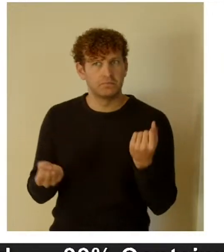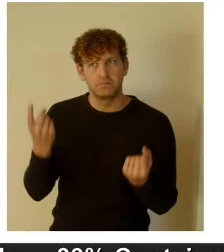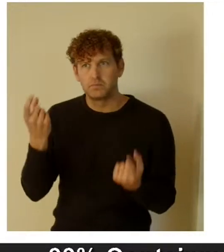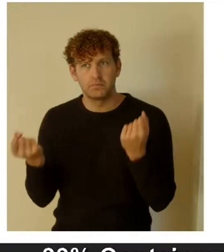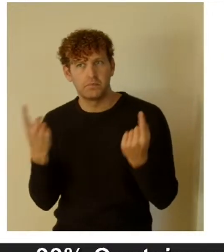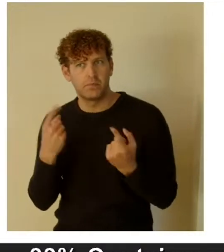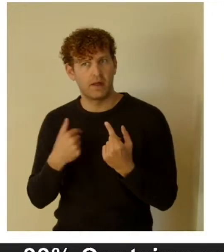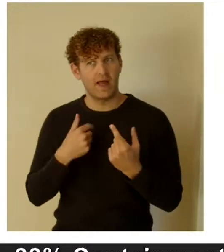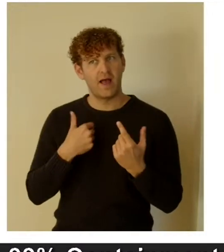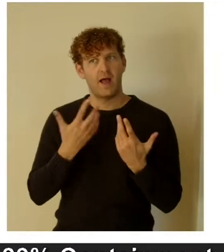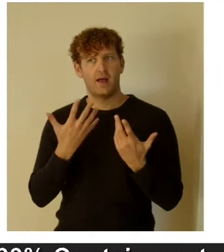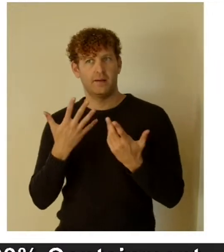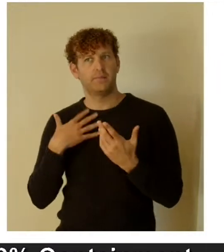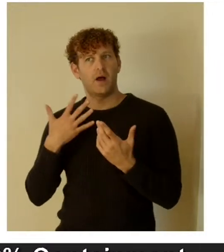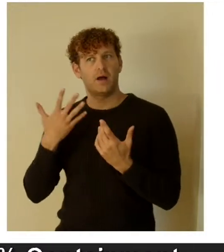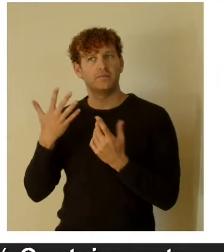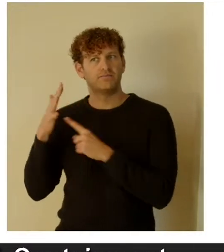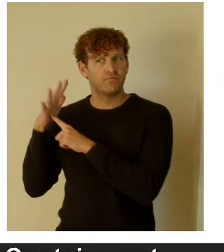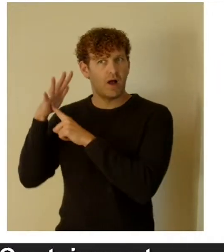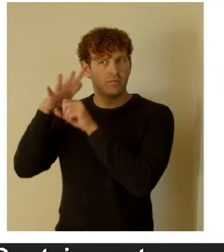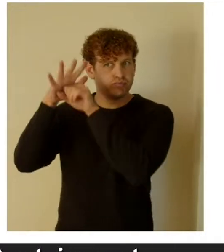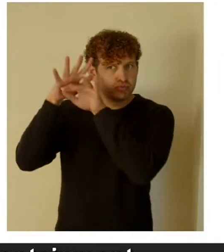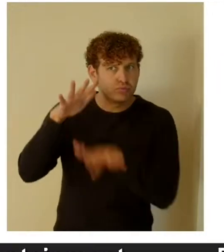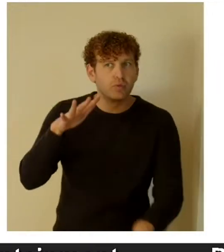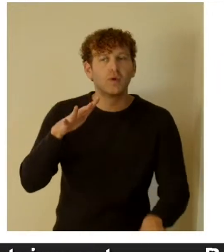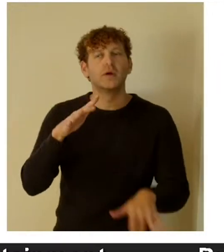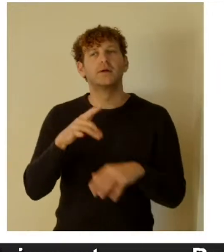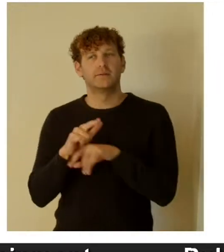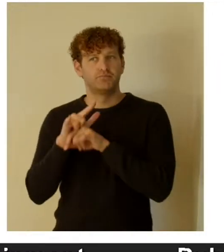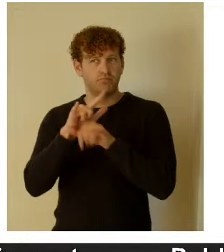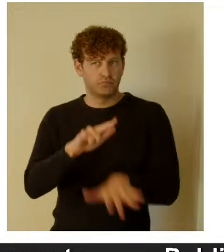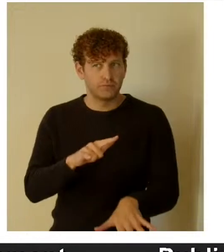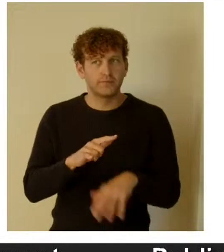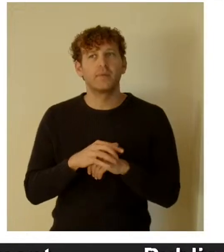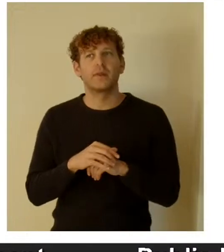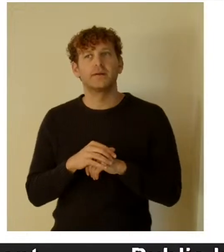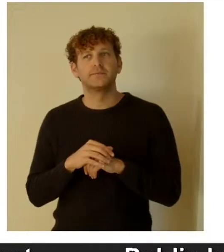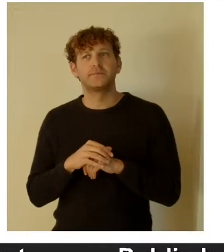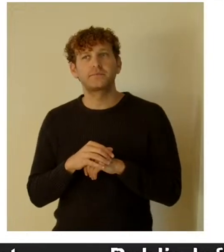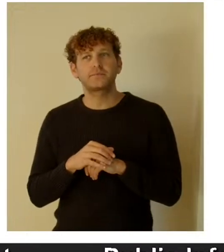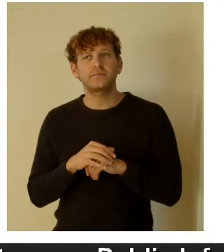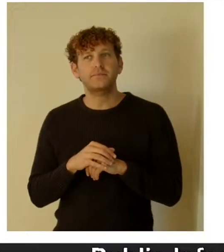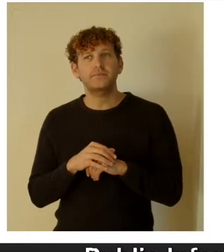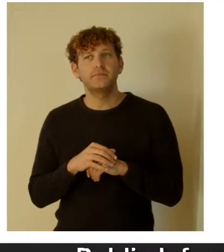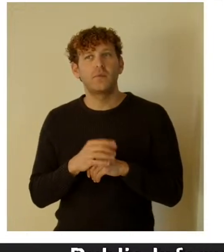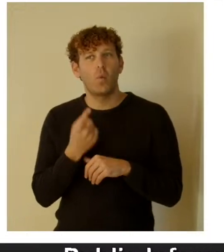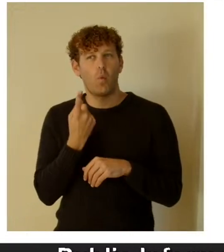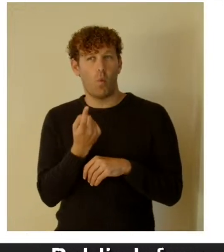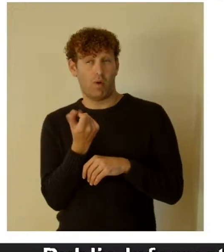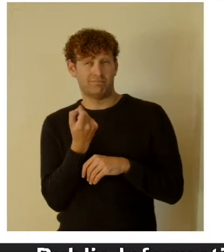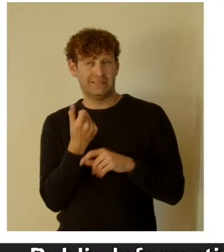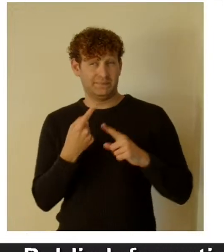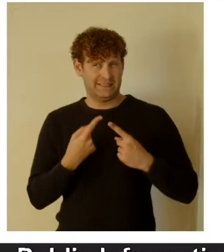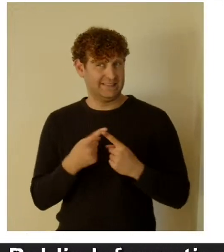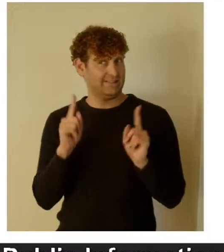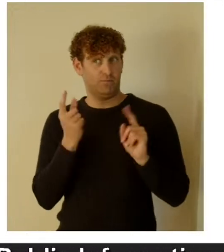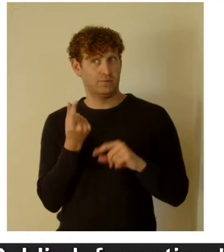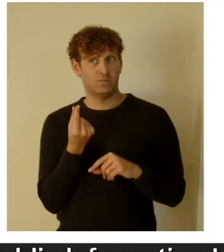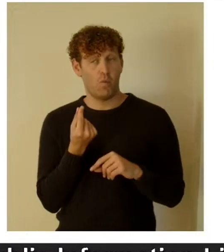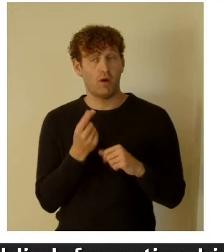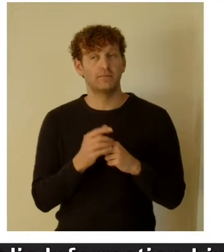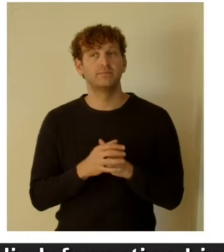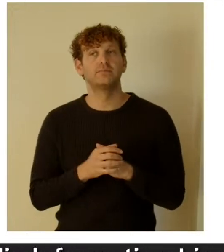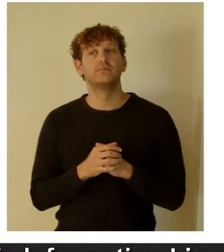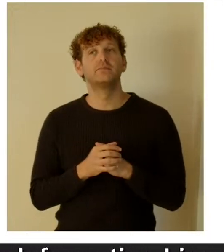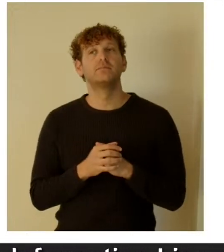and everything. Everything's holding in place. The only slight difference today over the last several days is when